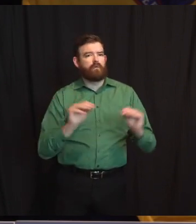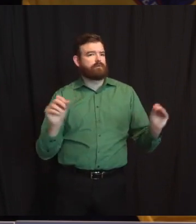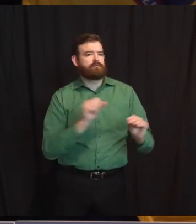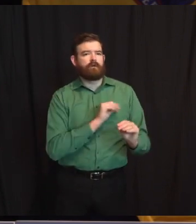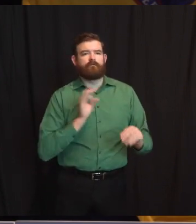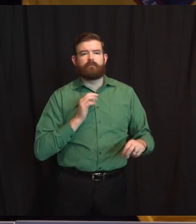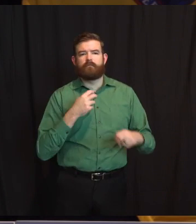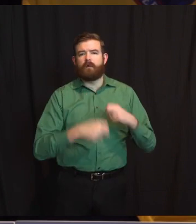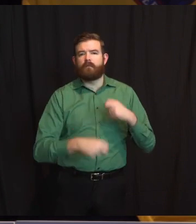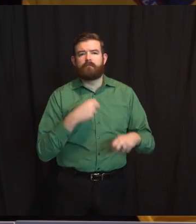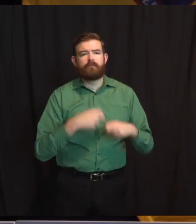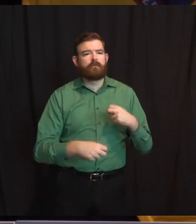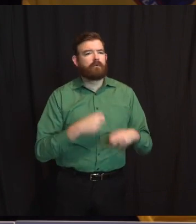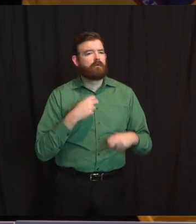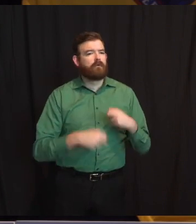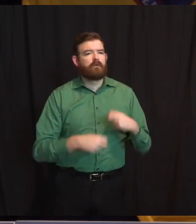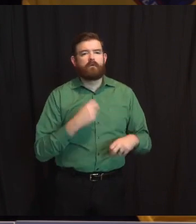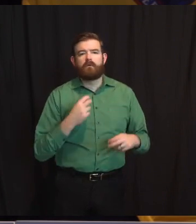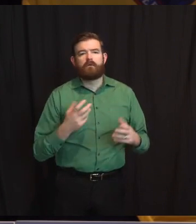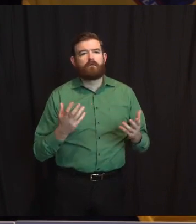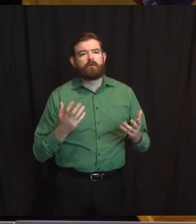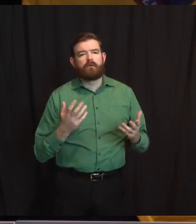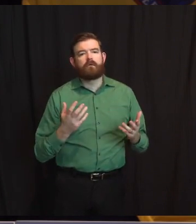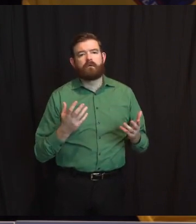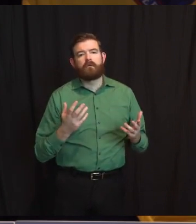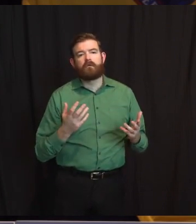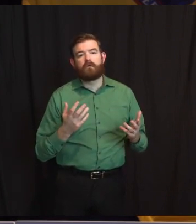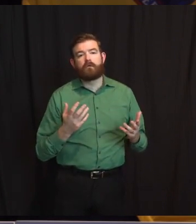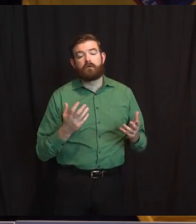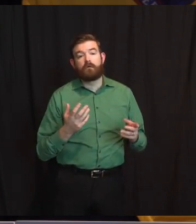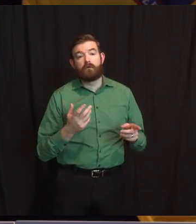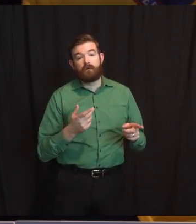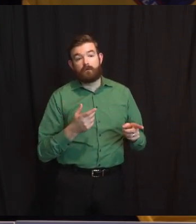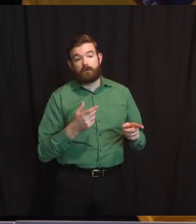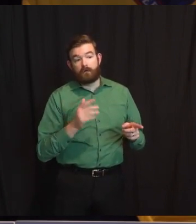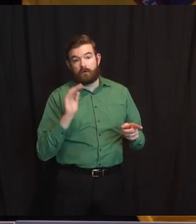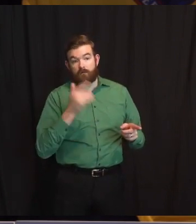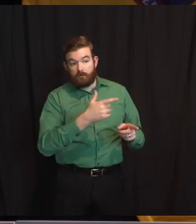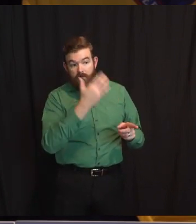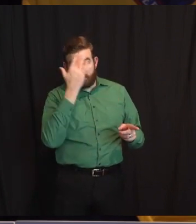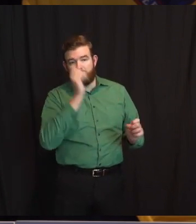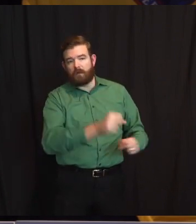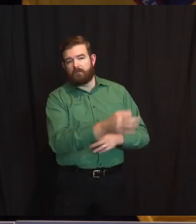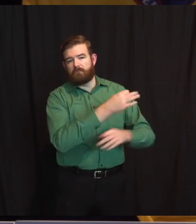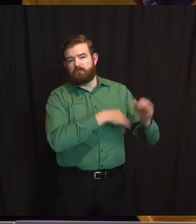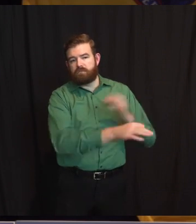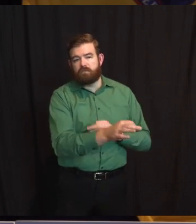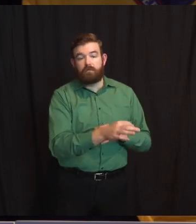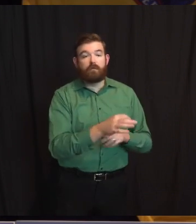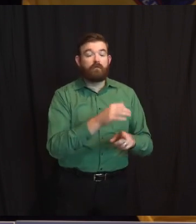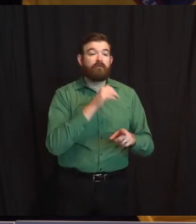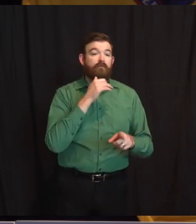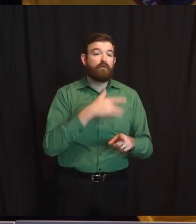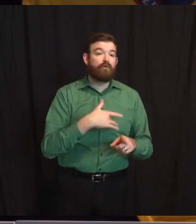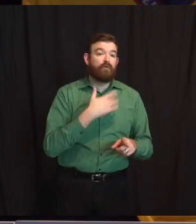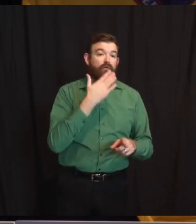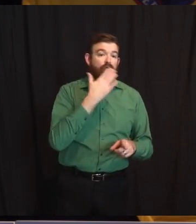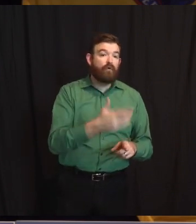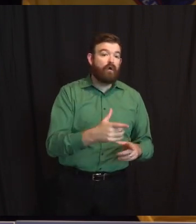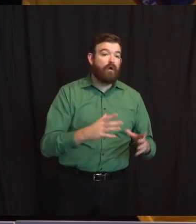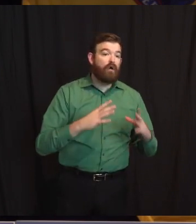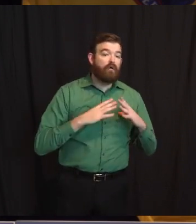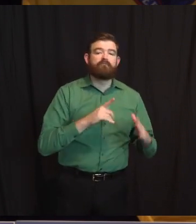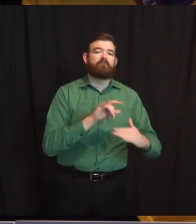make the assumption that they've been able to backfill for those that are out either not feeling well or on isolation or